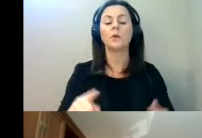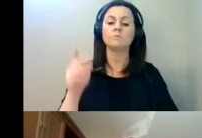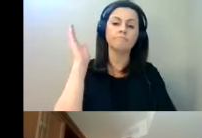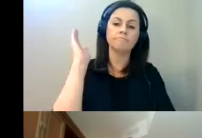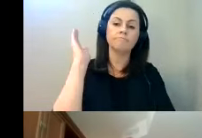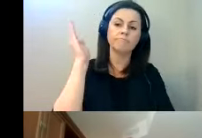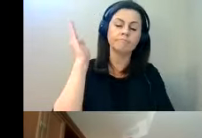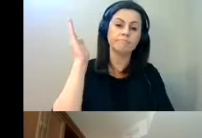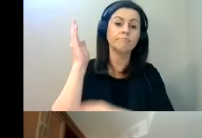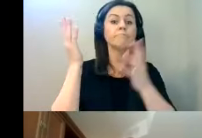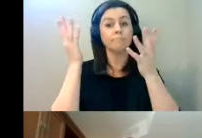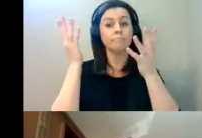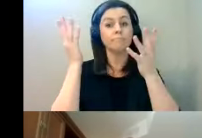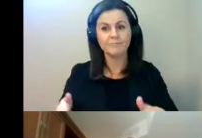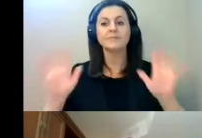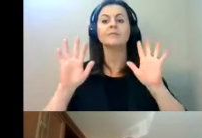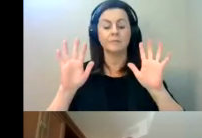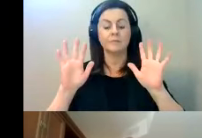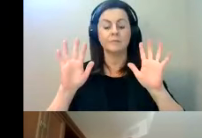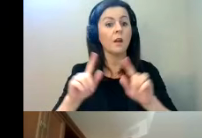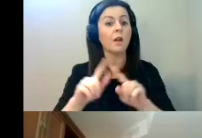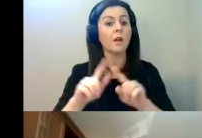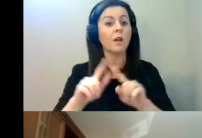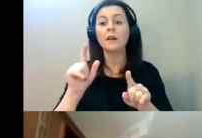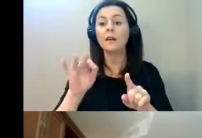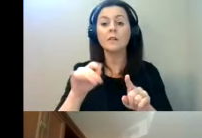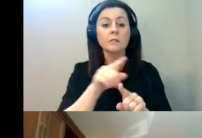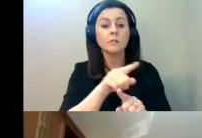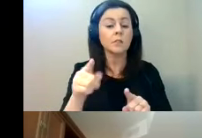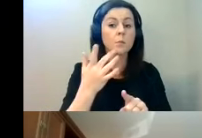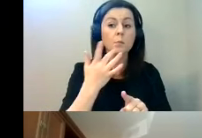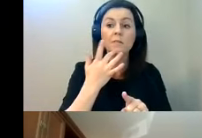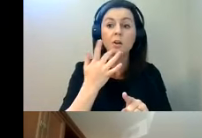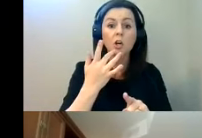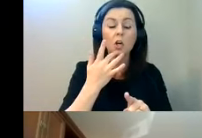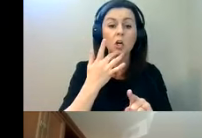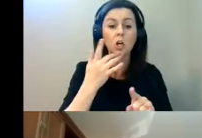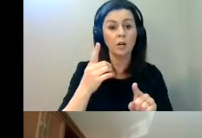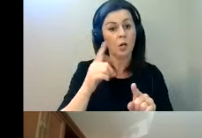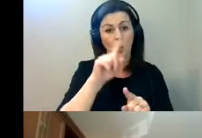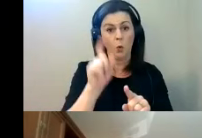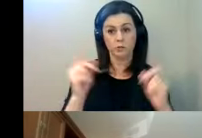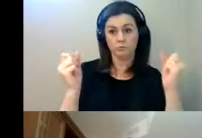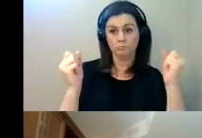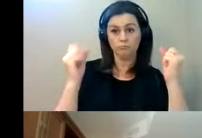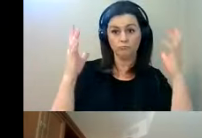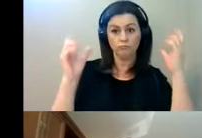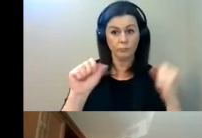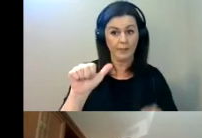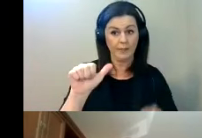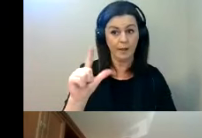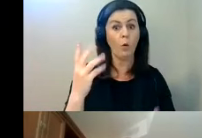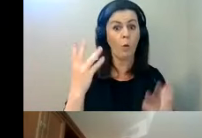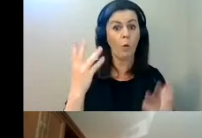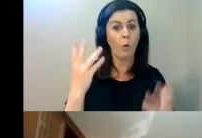ASL interpreter is that if you would like to ask a question to the interpreter in ASL, I would like you to, if you wouldn't